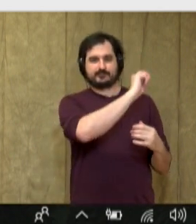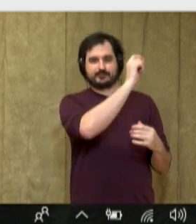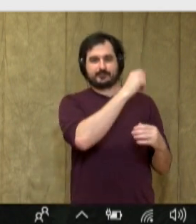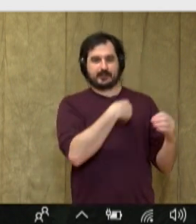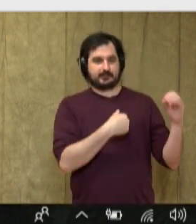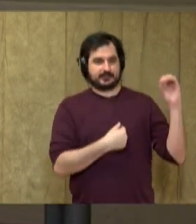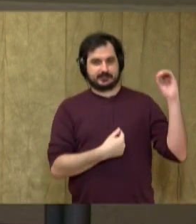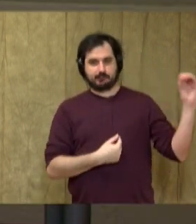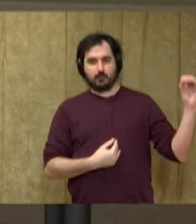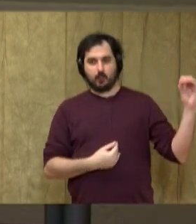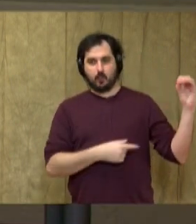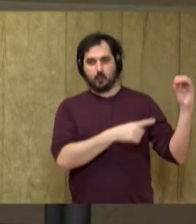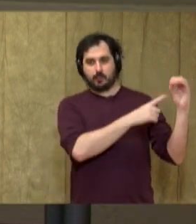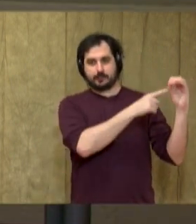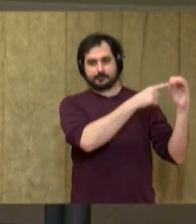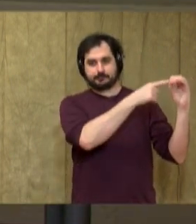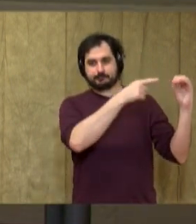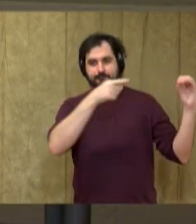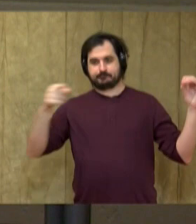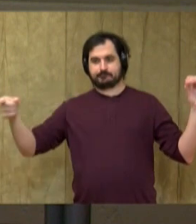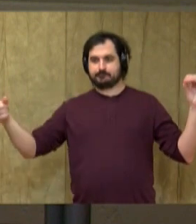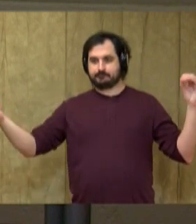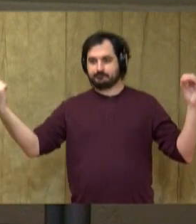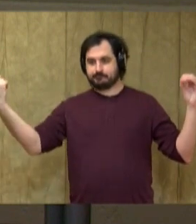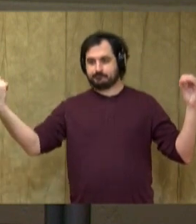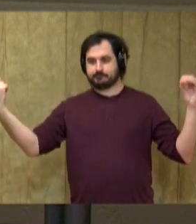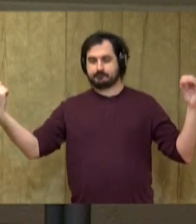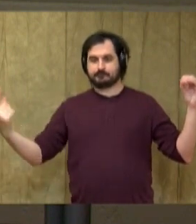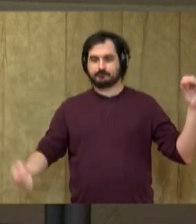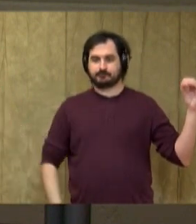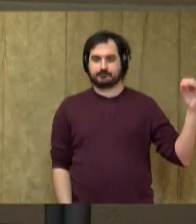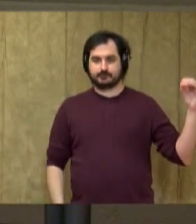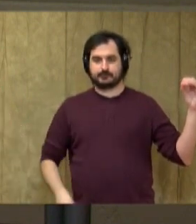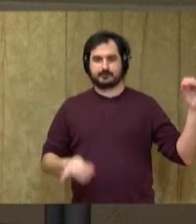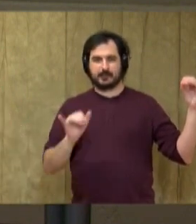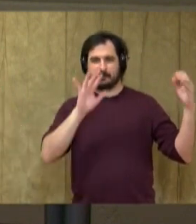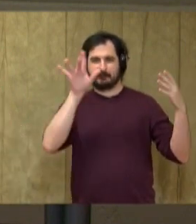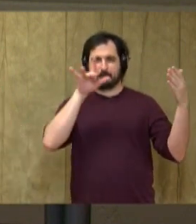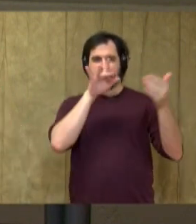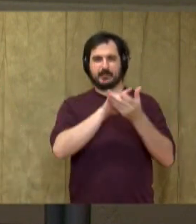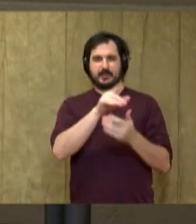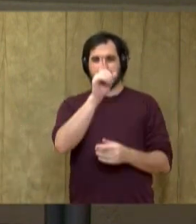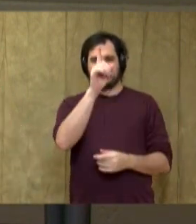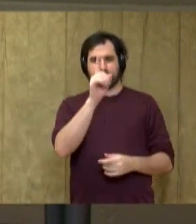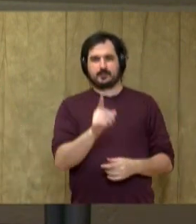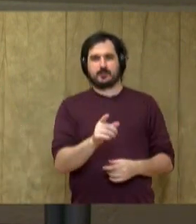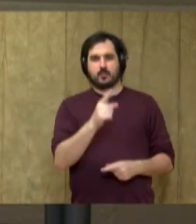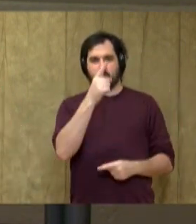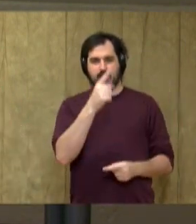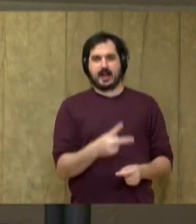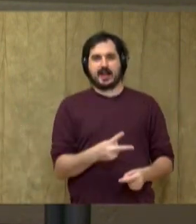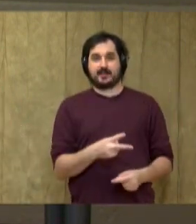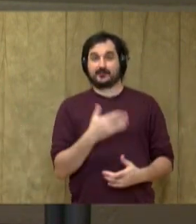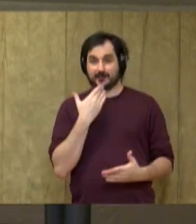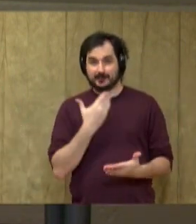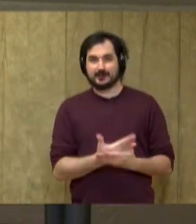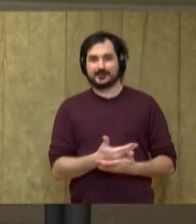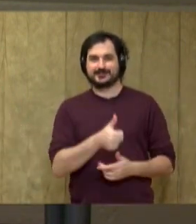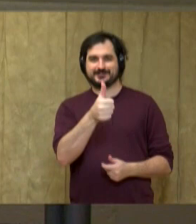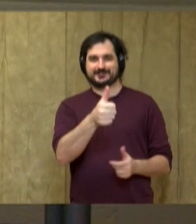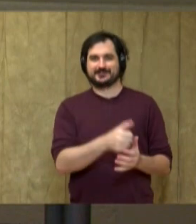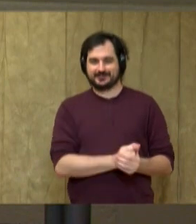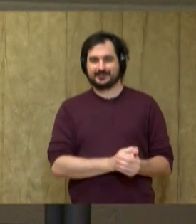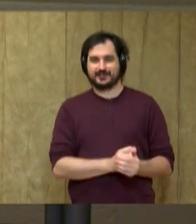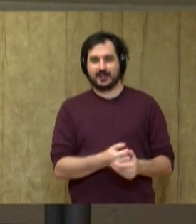0 and I have 1. And this right here would be what? 1/2. Good. So I